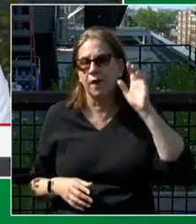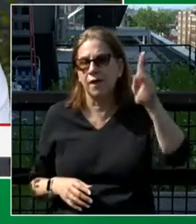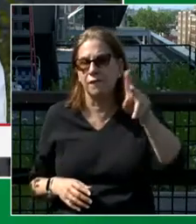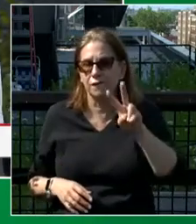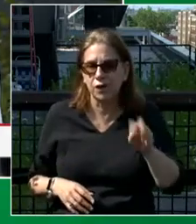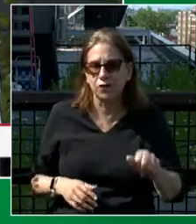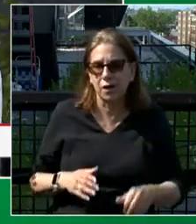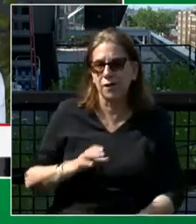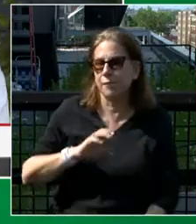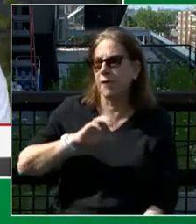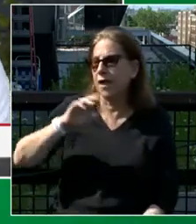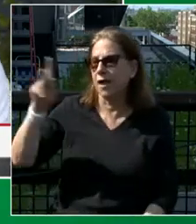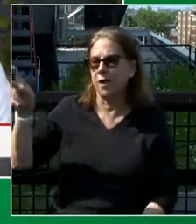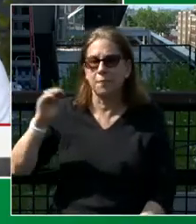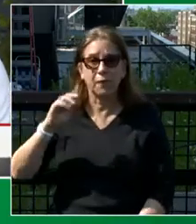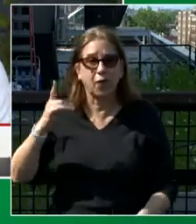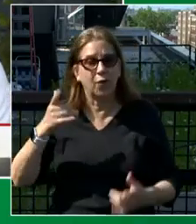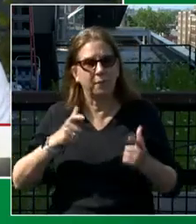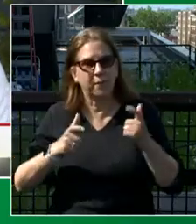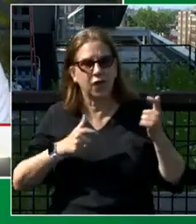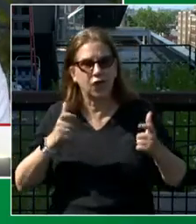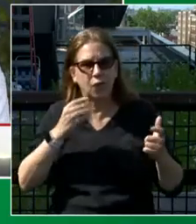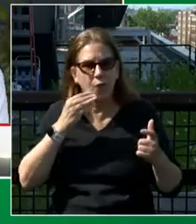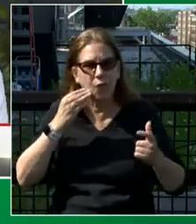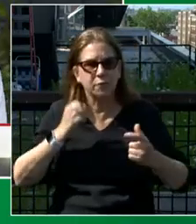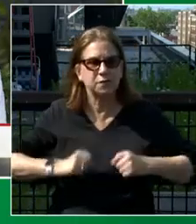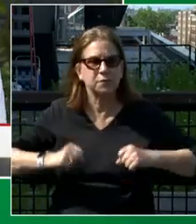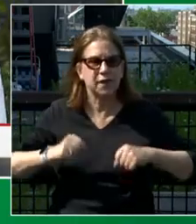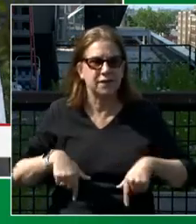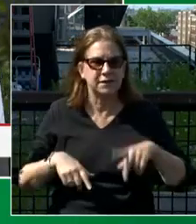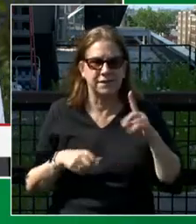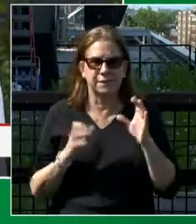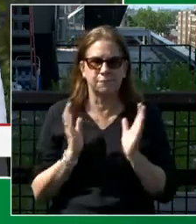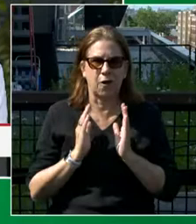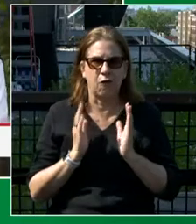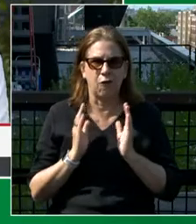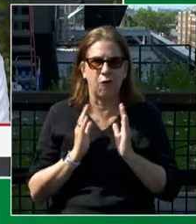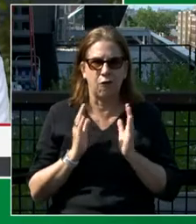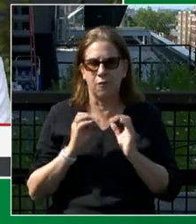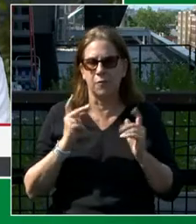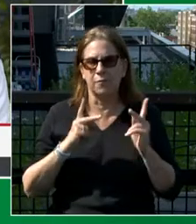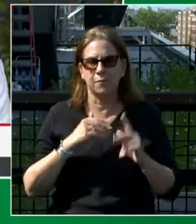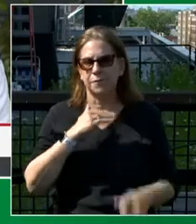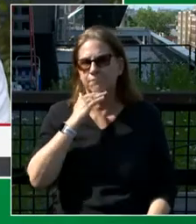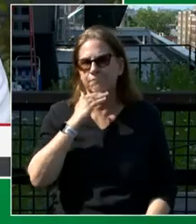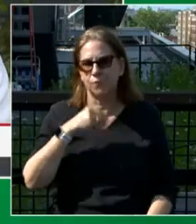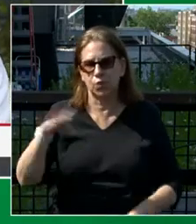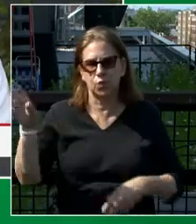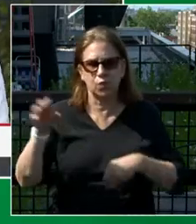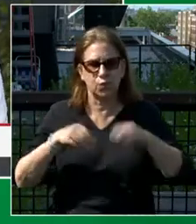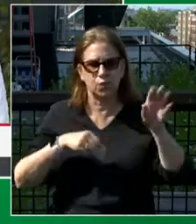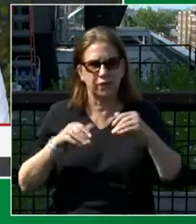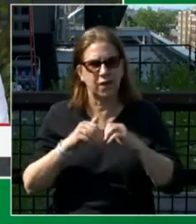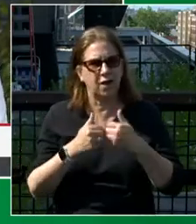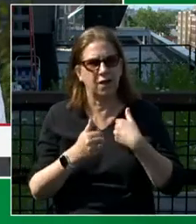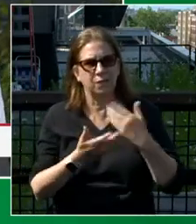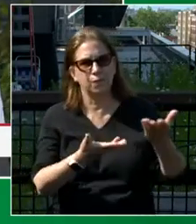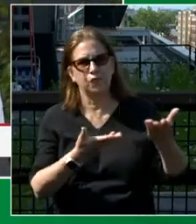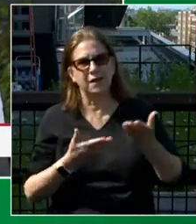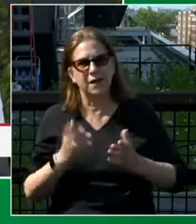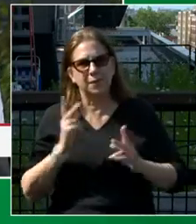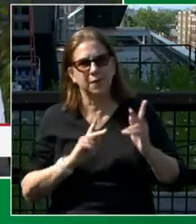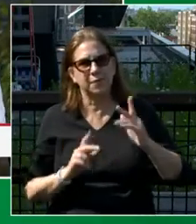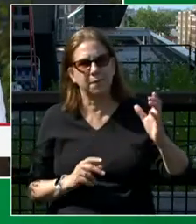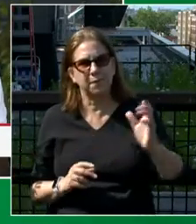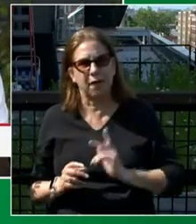widespread. So that's certainly been a challenge to see, where are we going to get this workforce? And so really what's happening now,